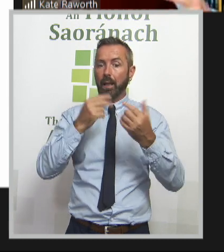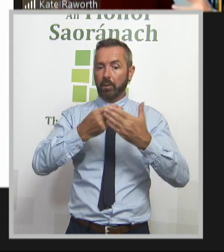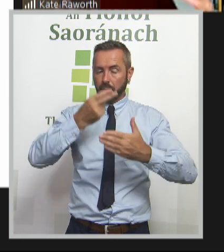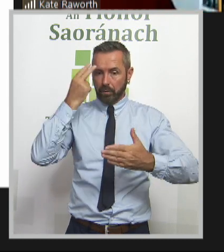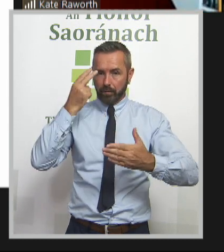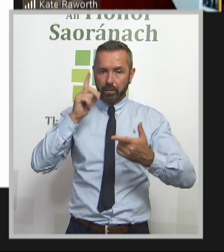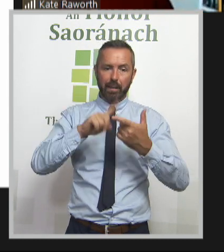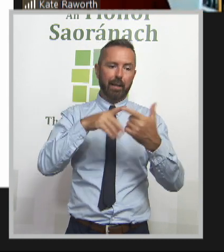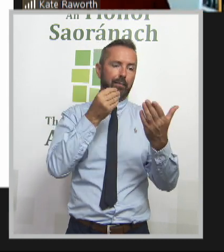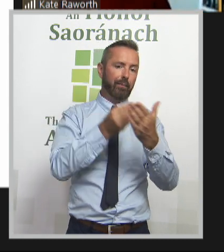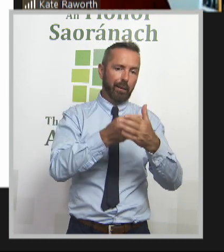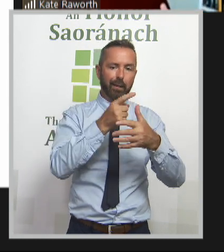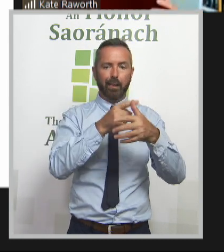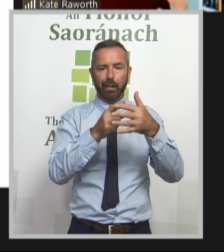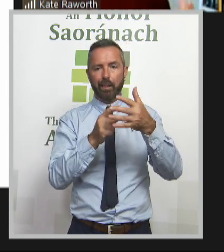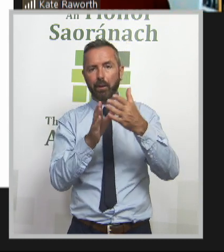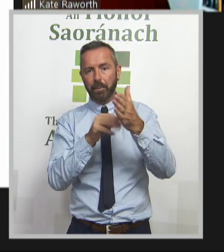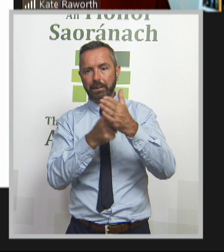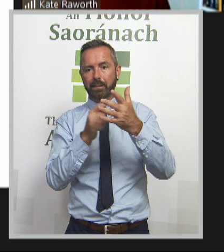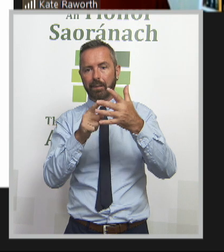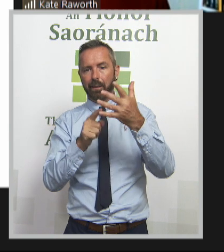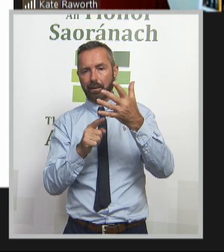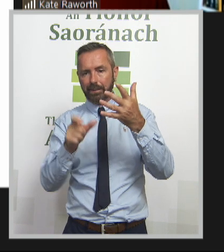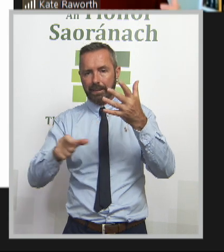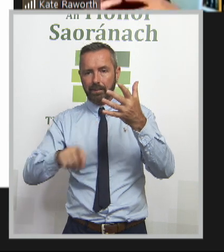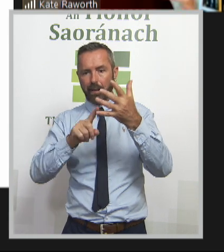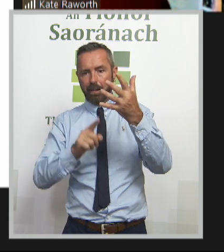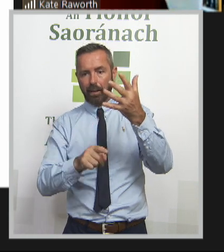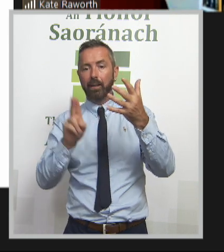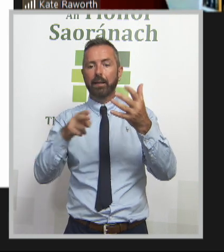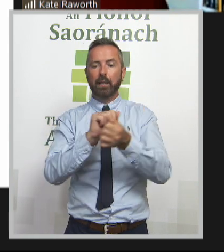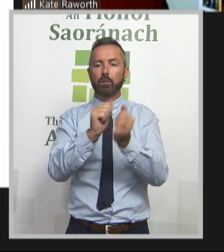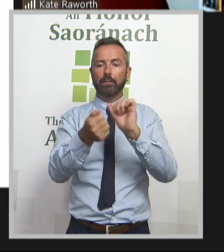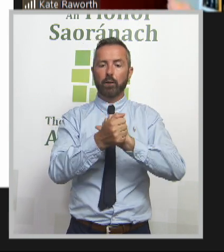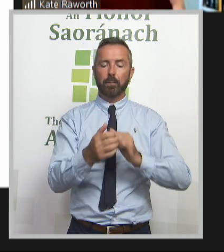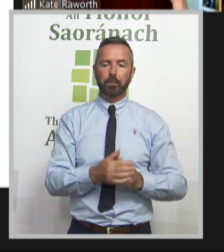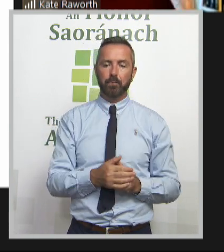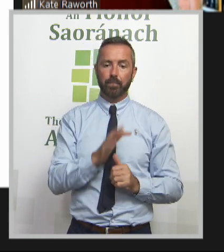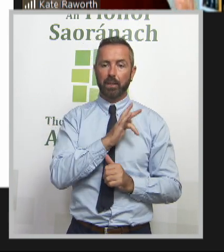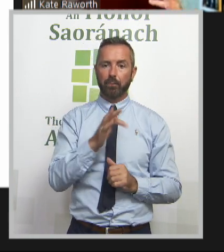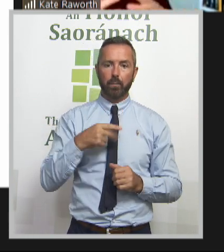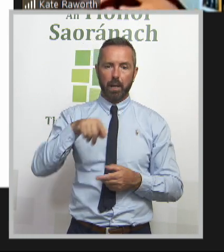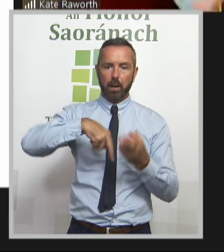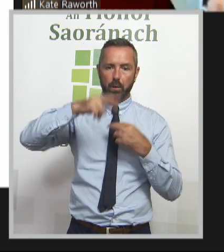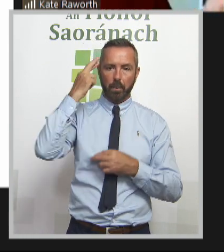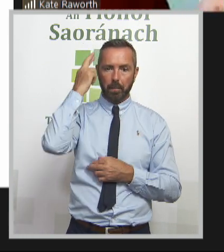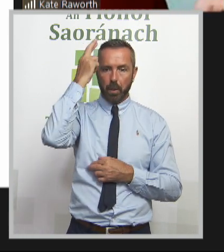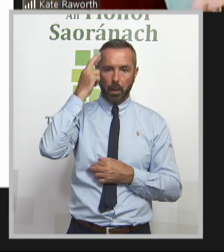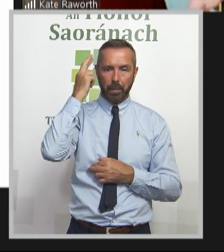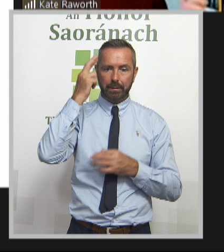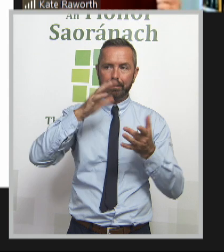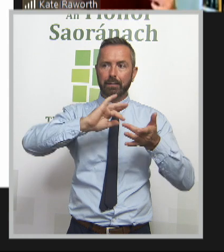universities and finance and business and citizens can transform from our purpose, the relationships